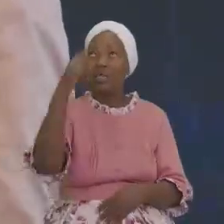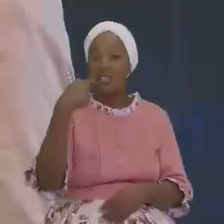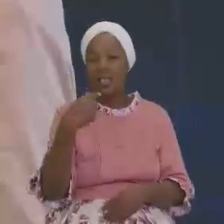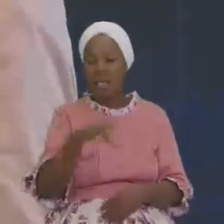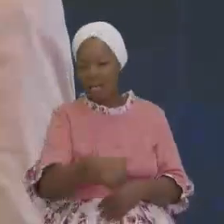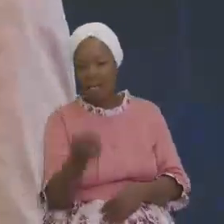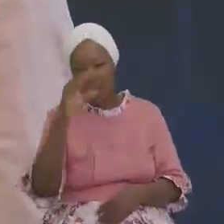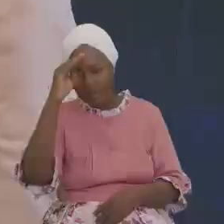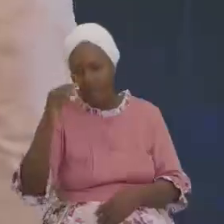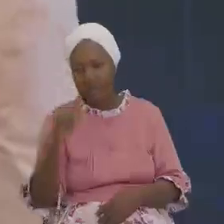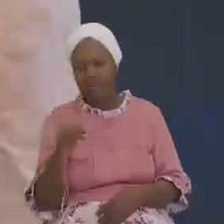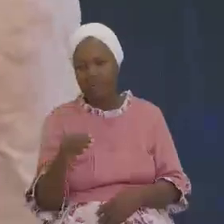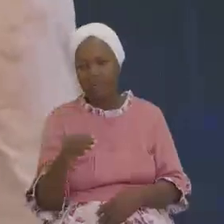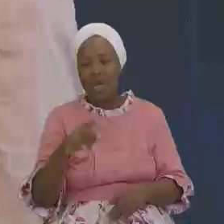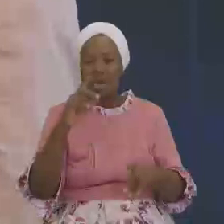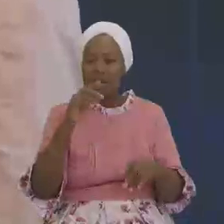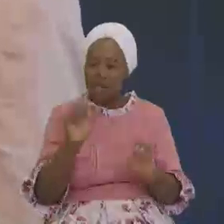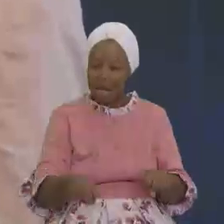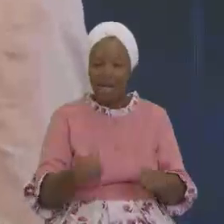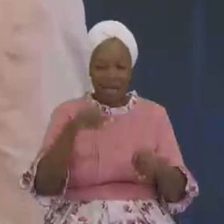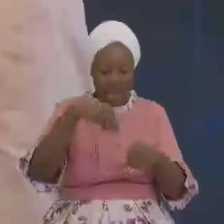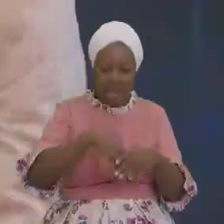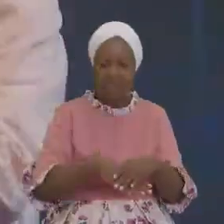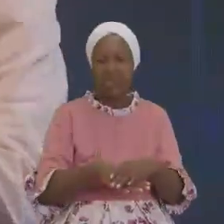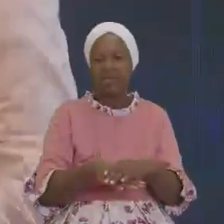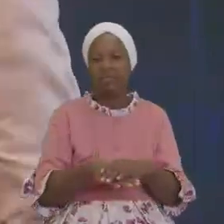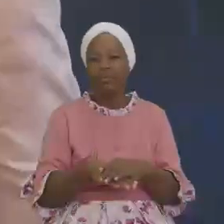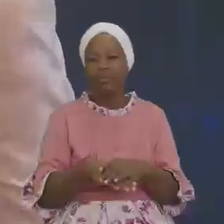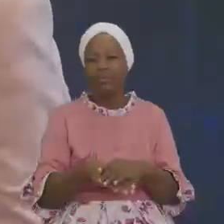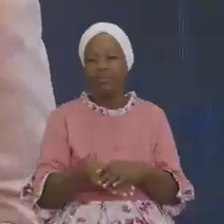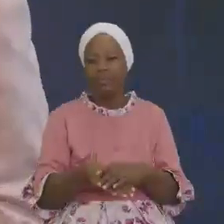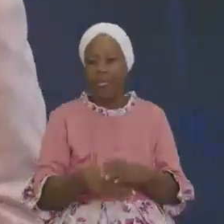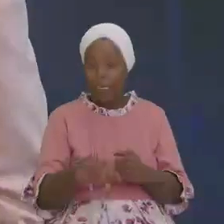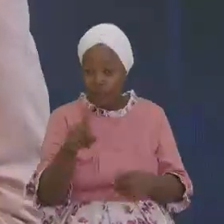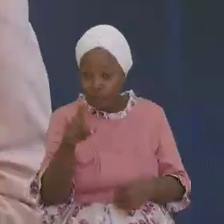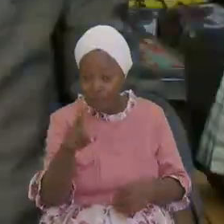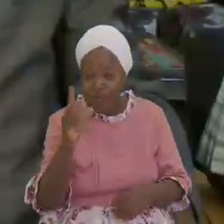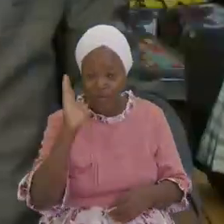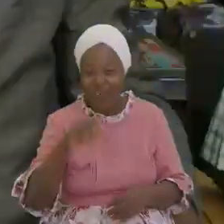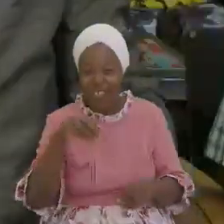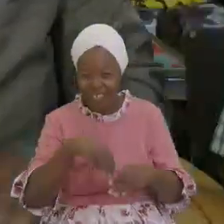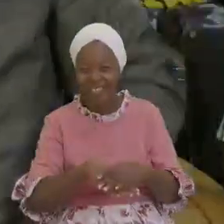man can enter. You will enter.